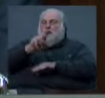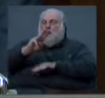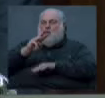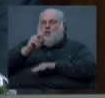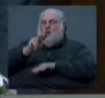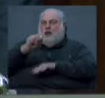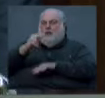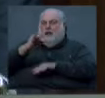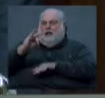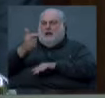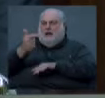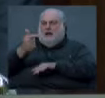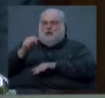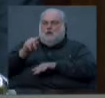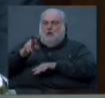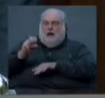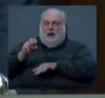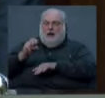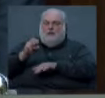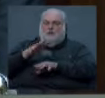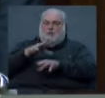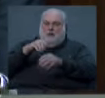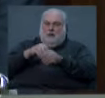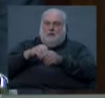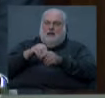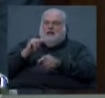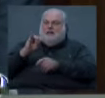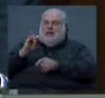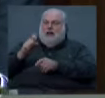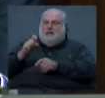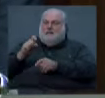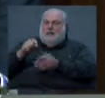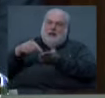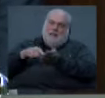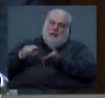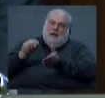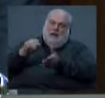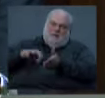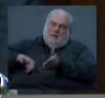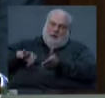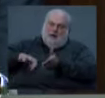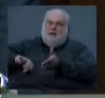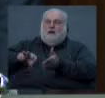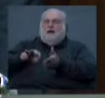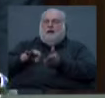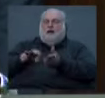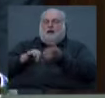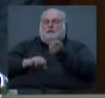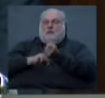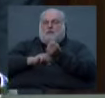Rock, Arkansas to participate in the Arkansas Taxback program is authorized by Arkansas Code Section